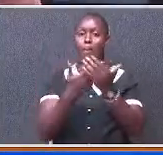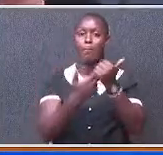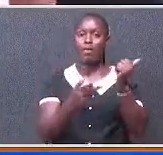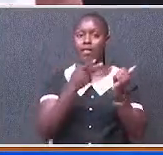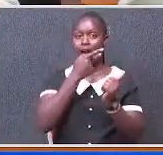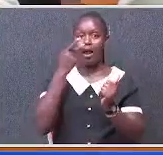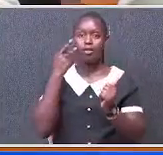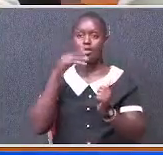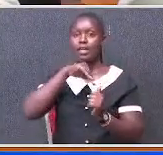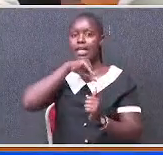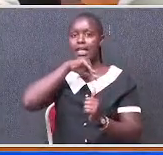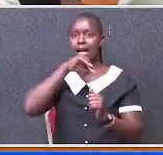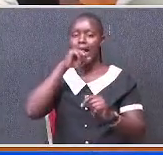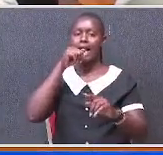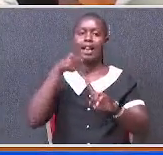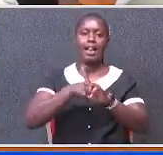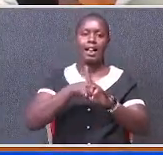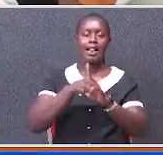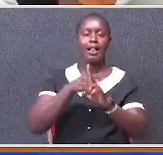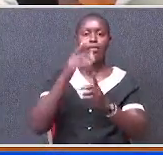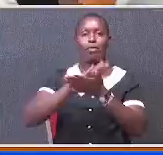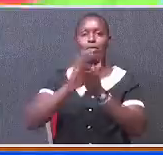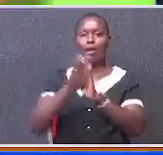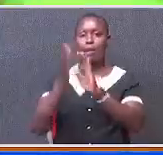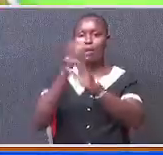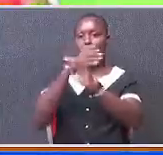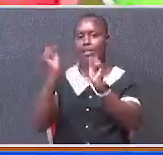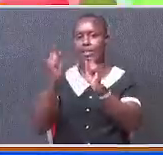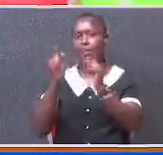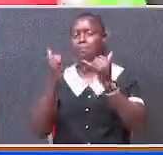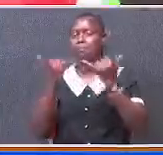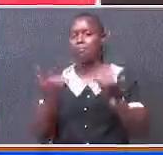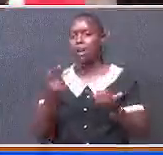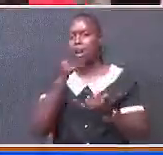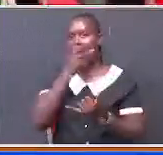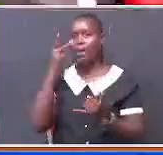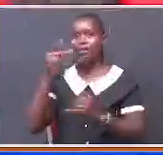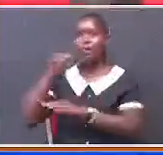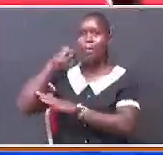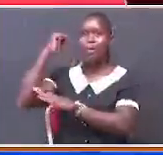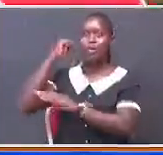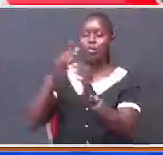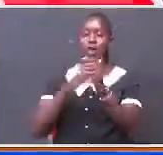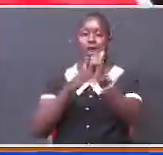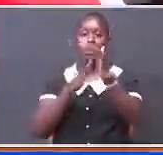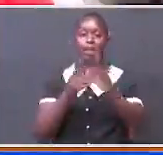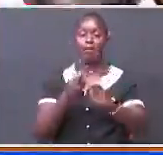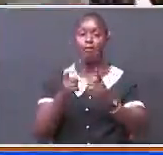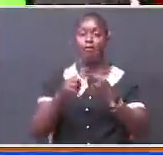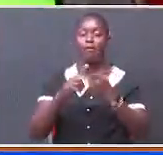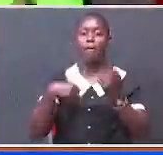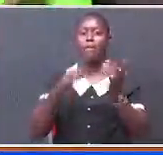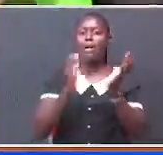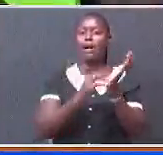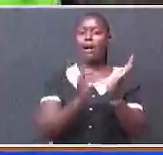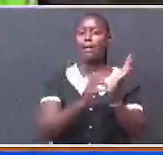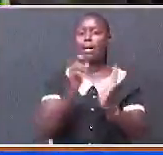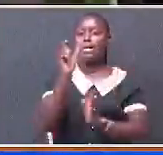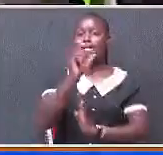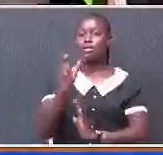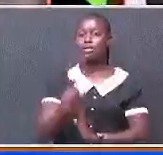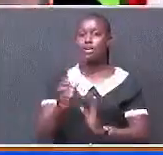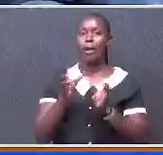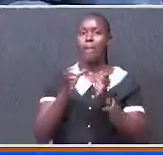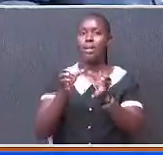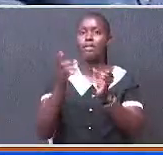Kalonzo are gearing up for the office. Already, Kalonzo's political leaders from Ukambani region are pushing their boss to be given the